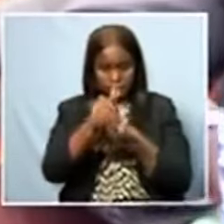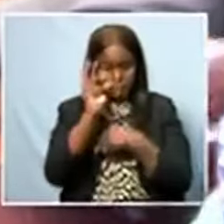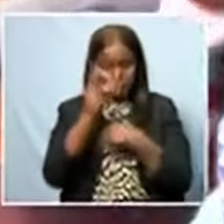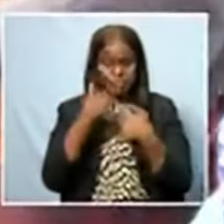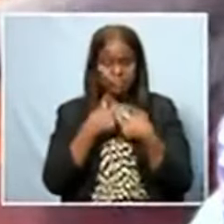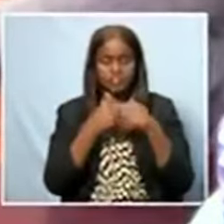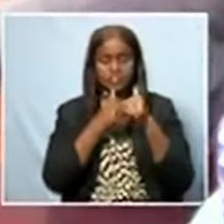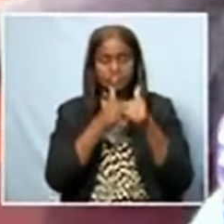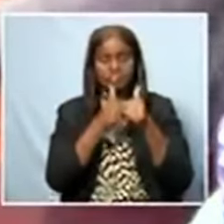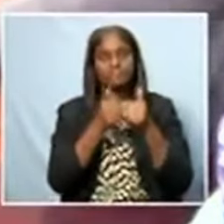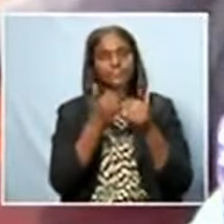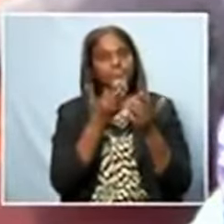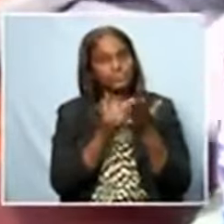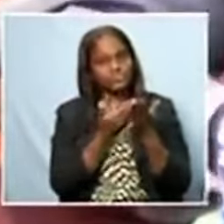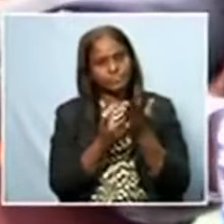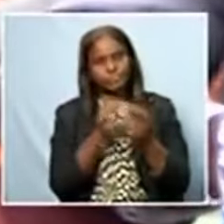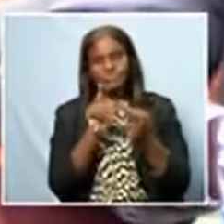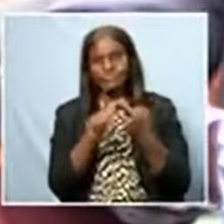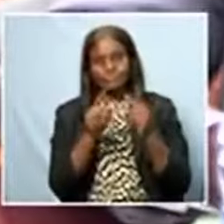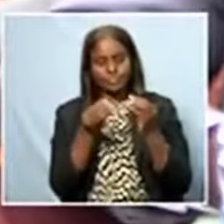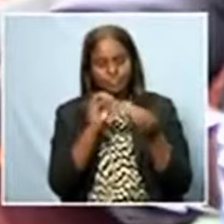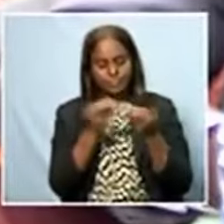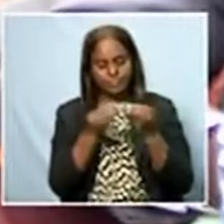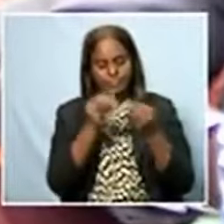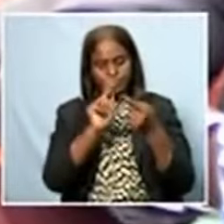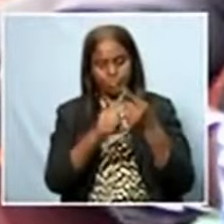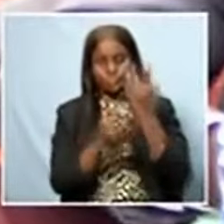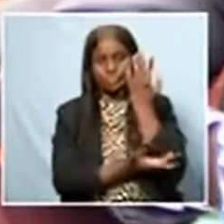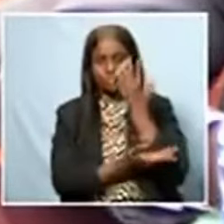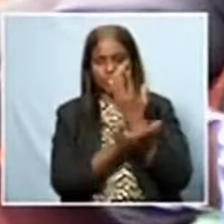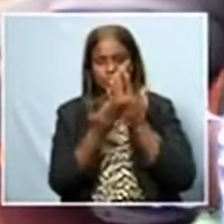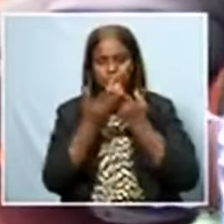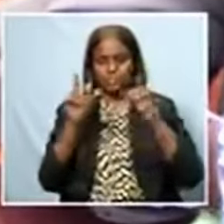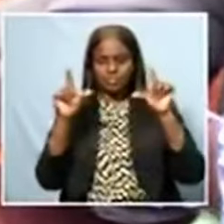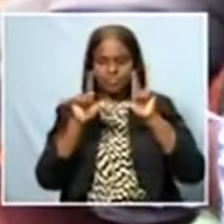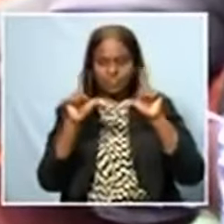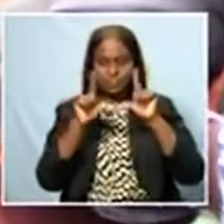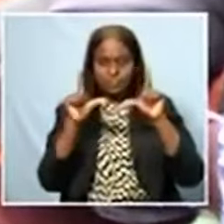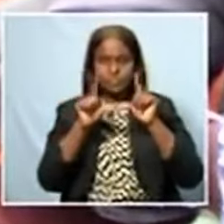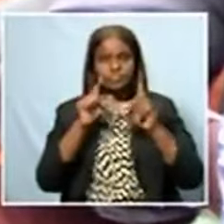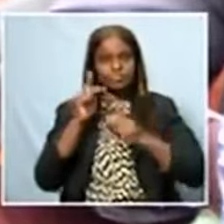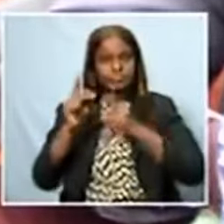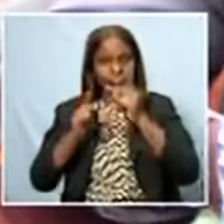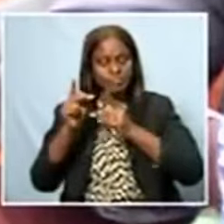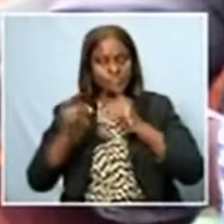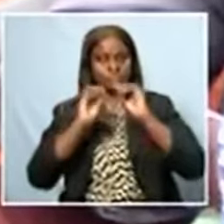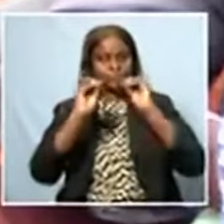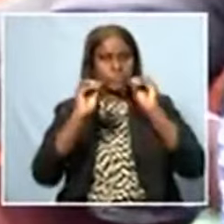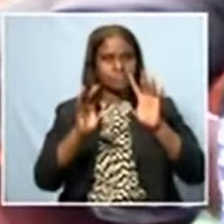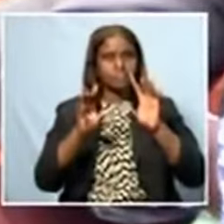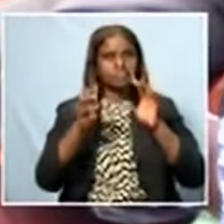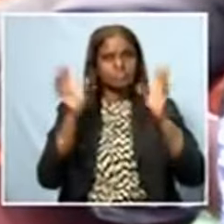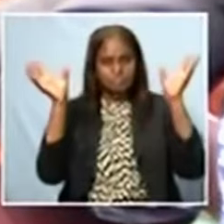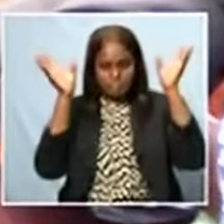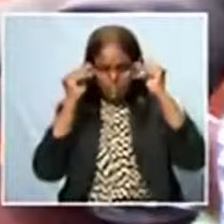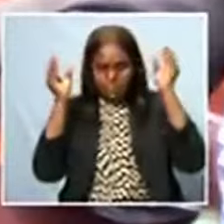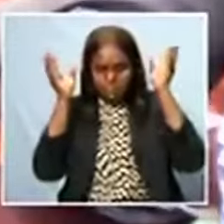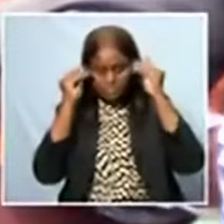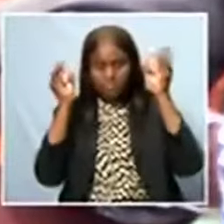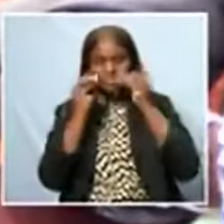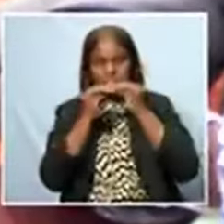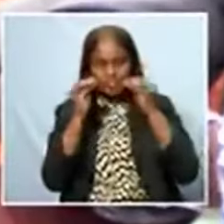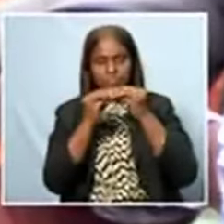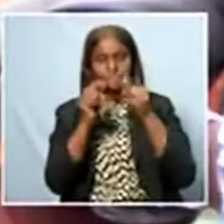the following implications. 1. Improved license renewal process. Teachers will experience a